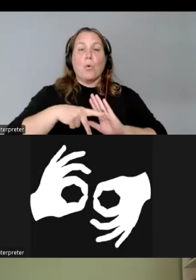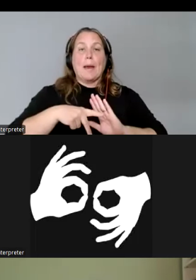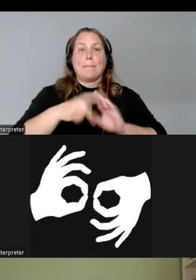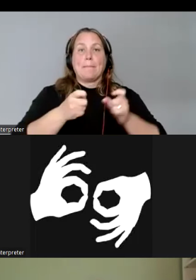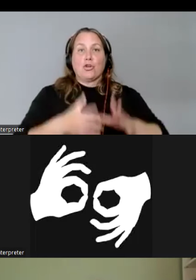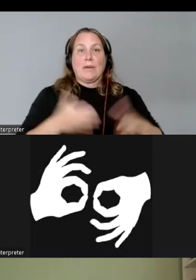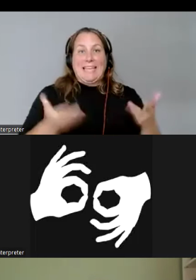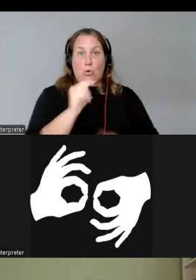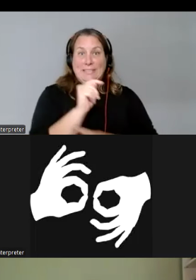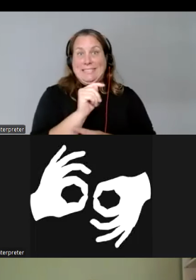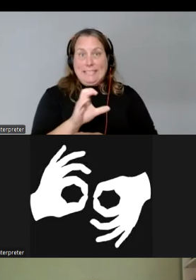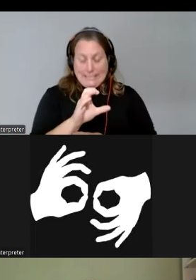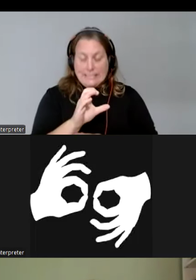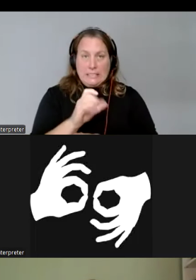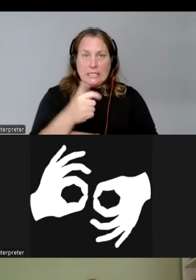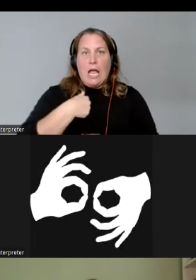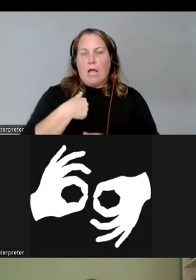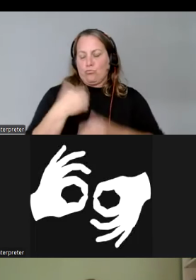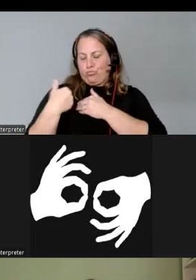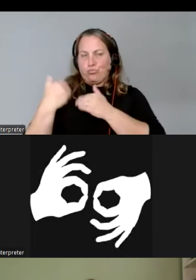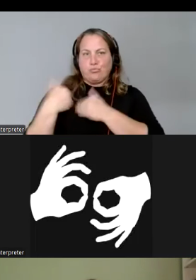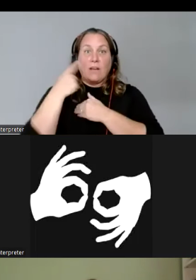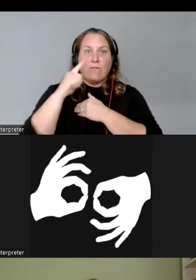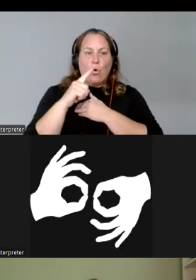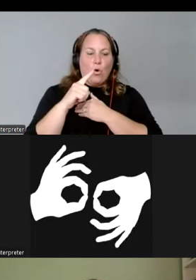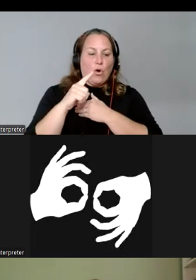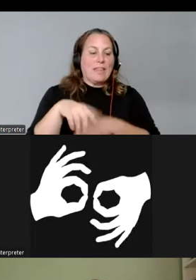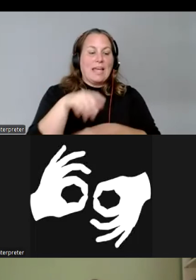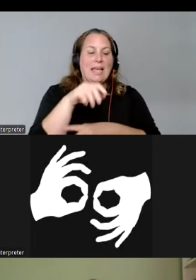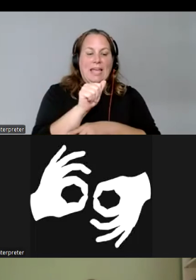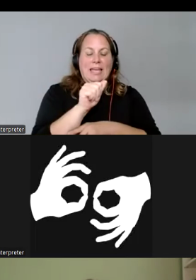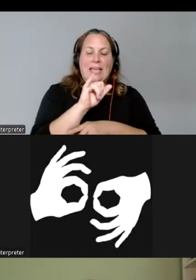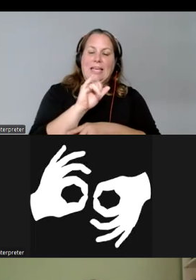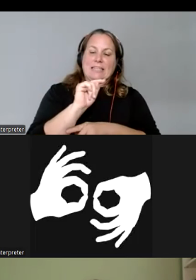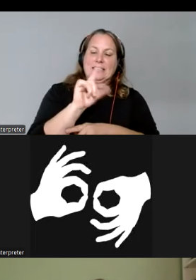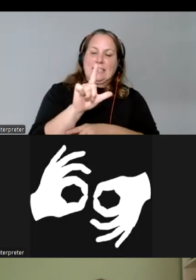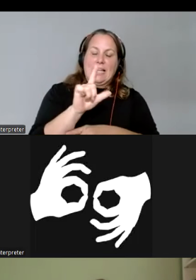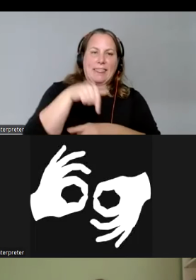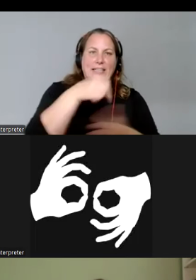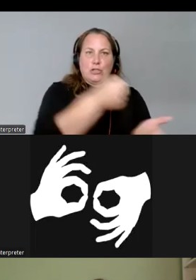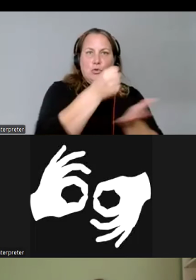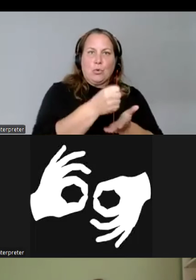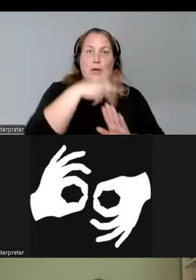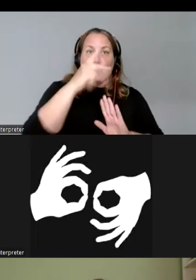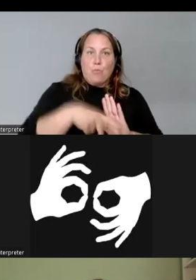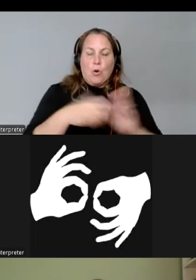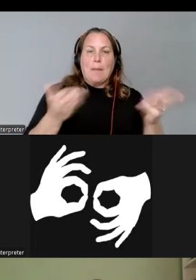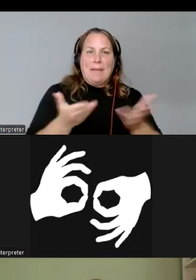who specifically is in charge of Artists in the Library granting program on Toronto Arts Council